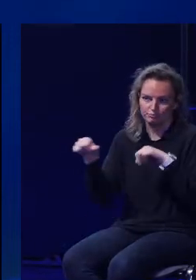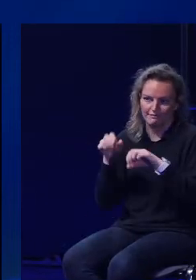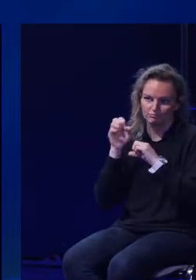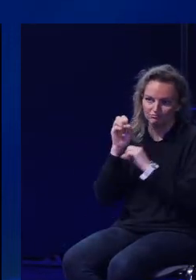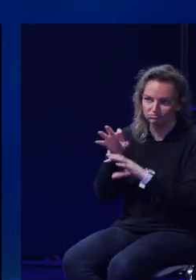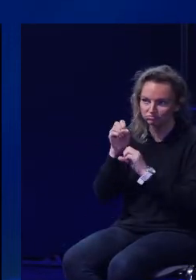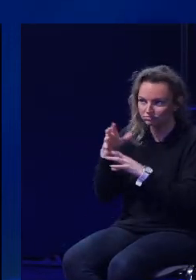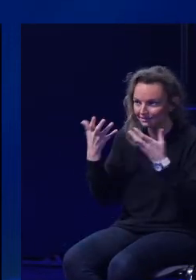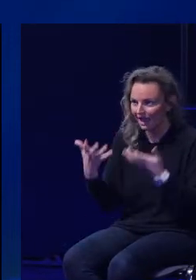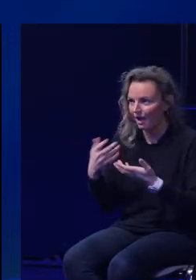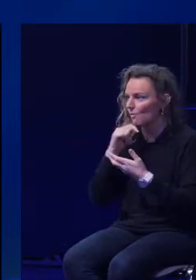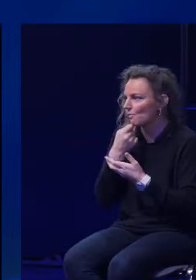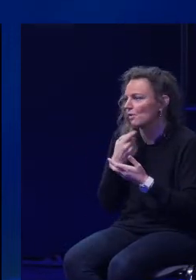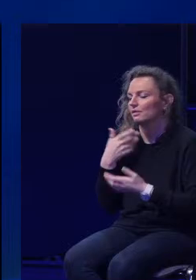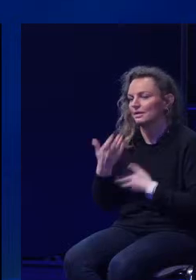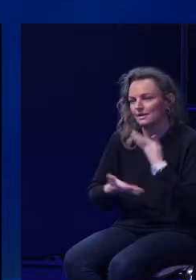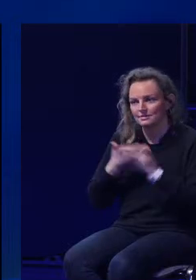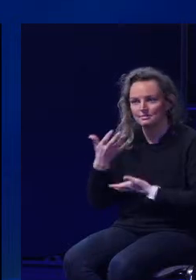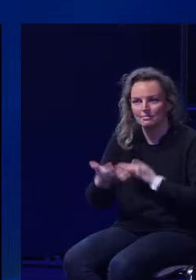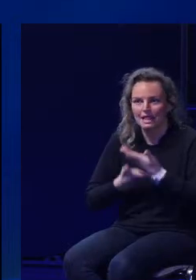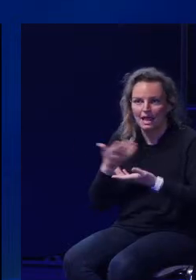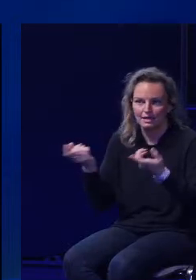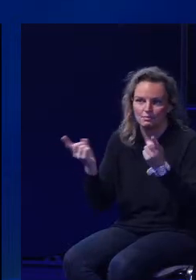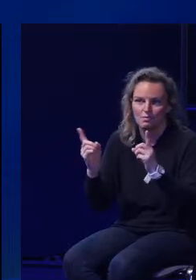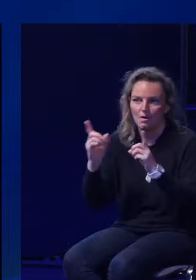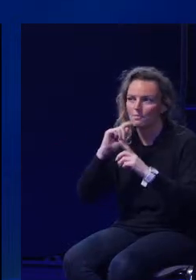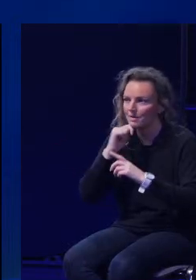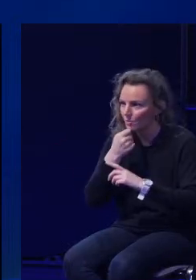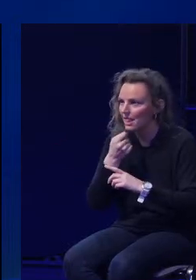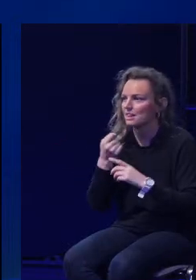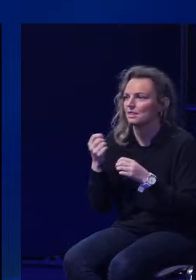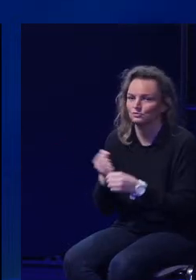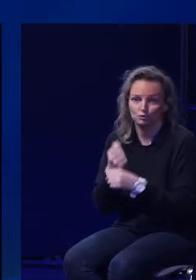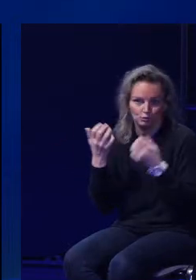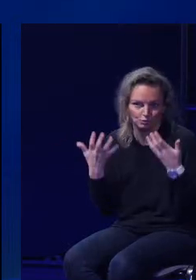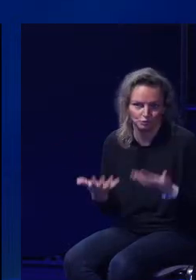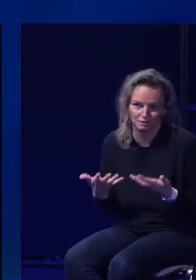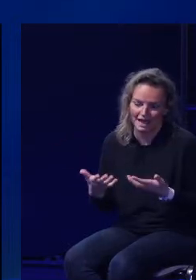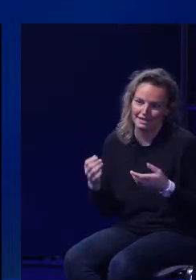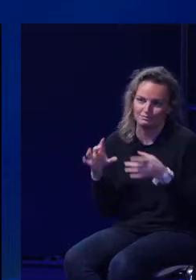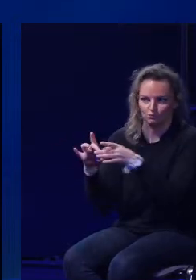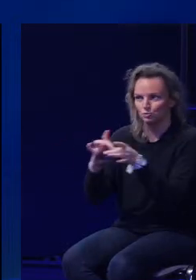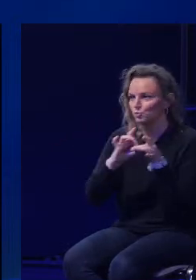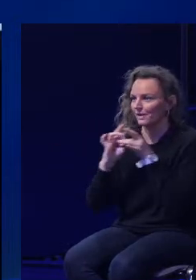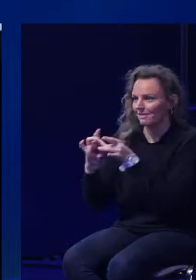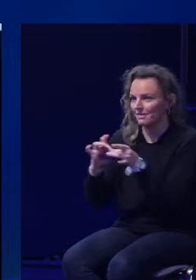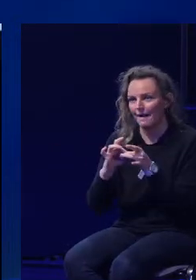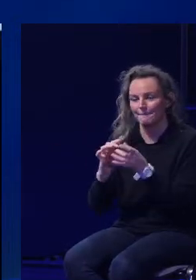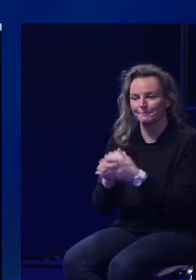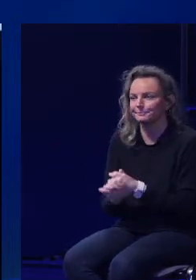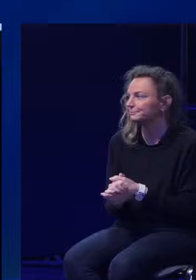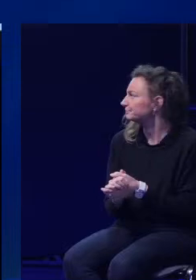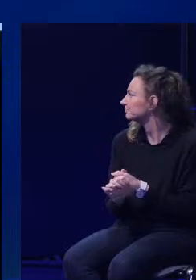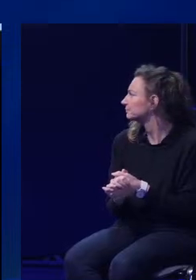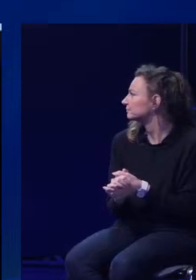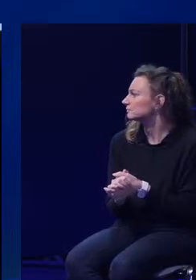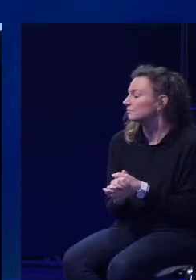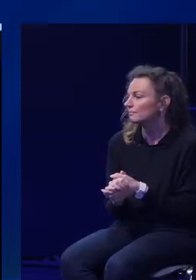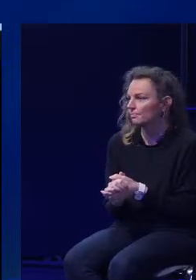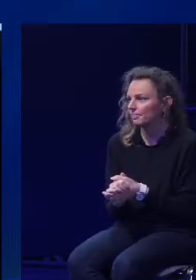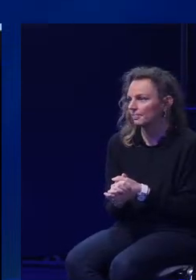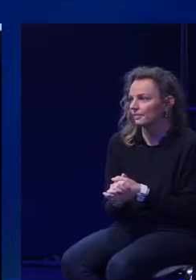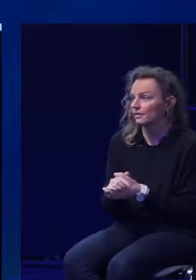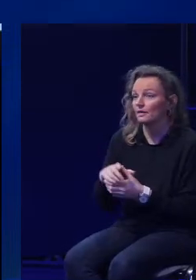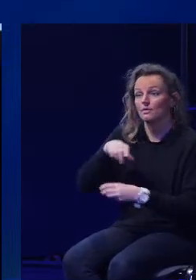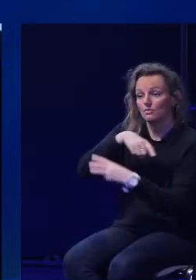then I'll talk you through what we're going to hopefully do today together. Do know this, there will be 3